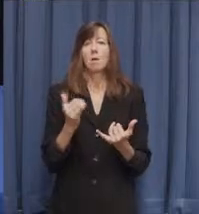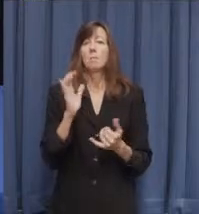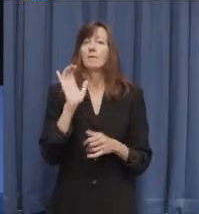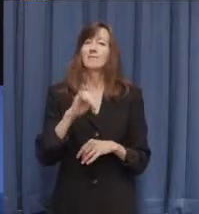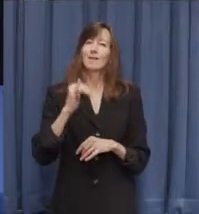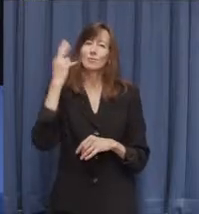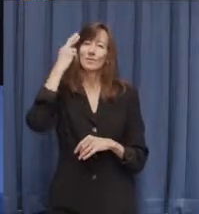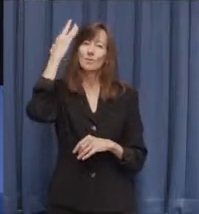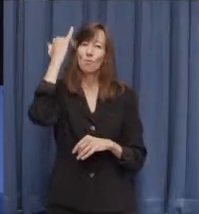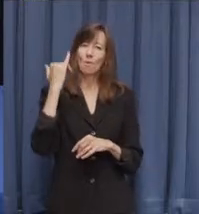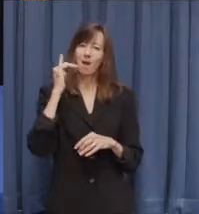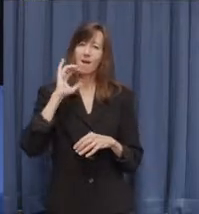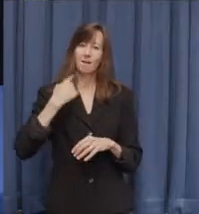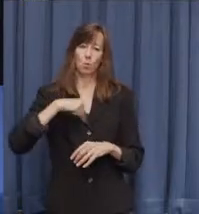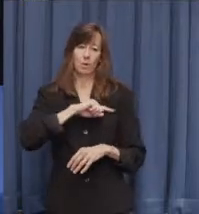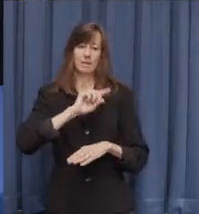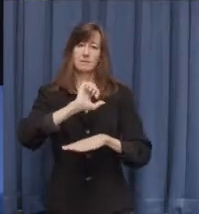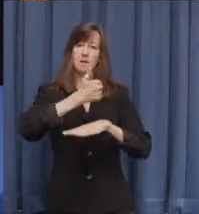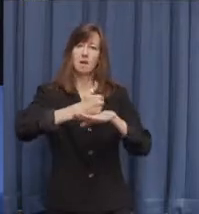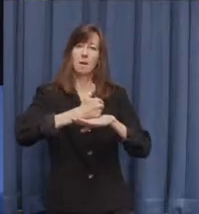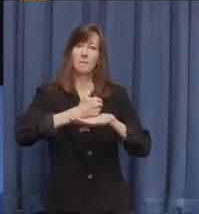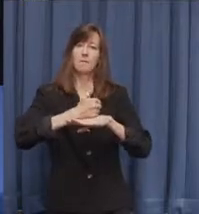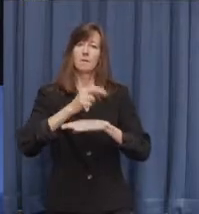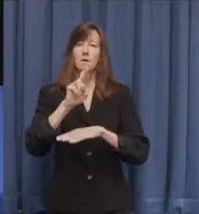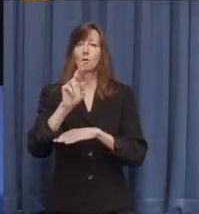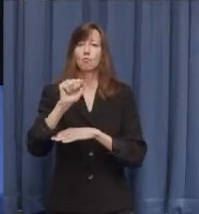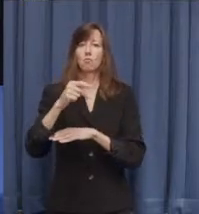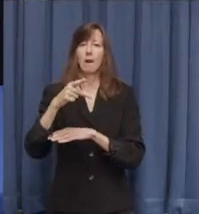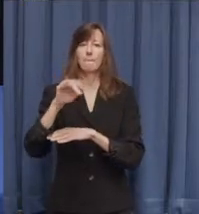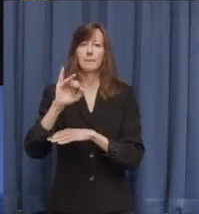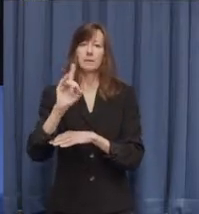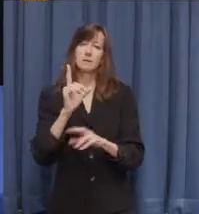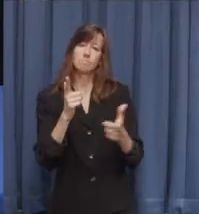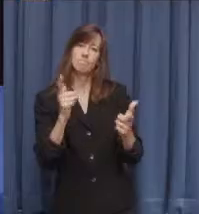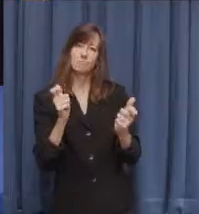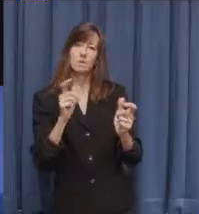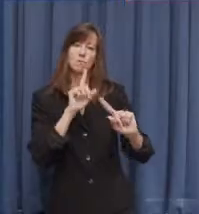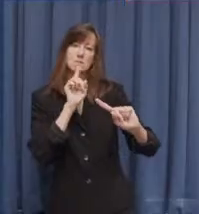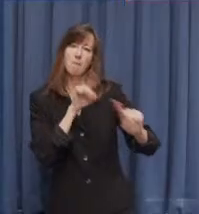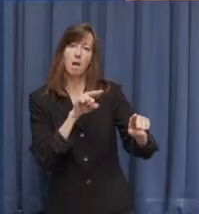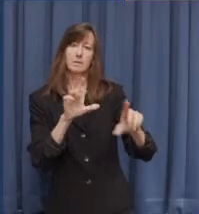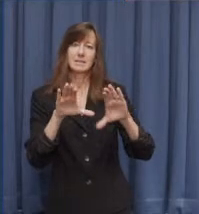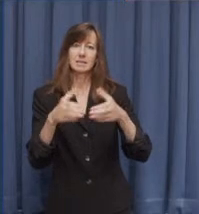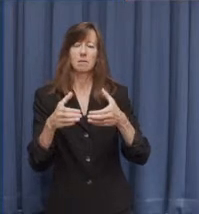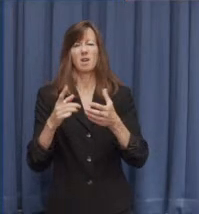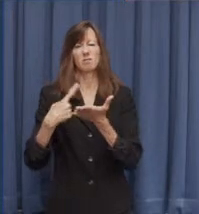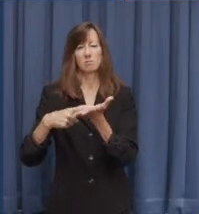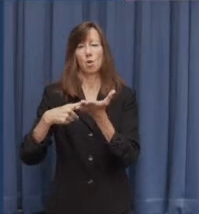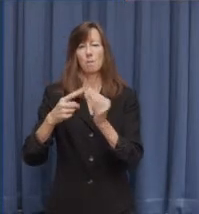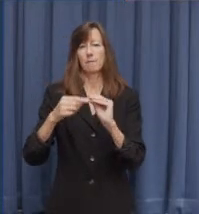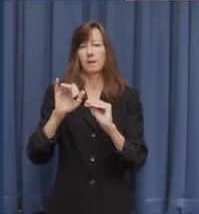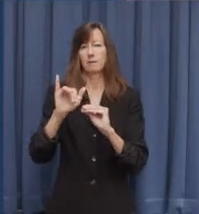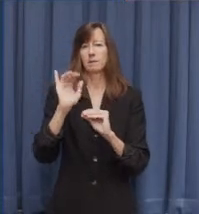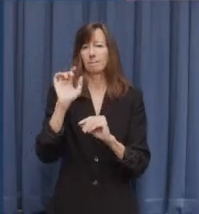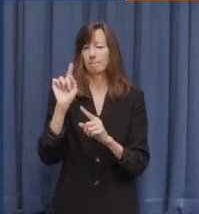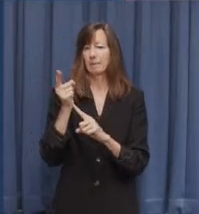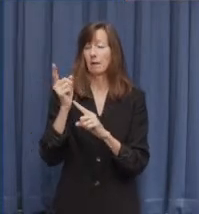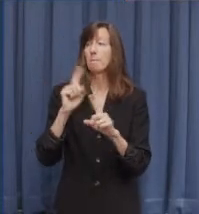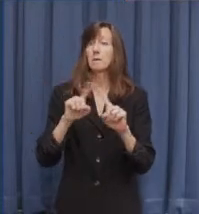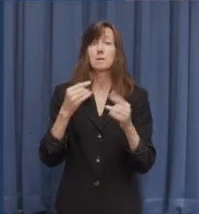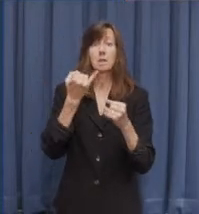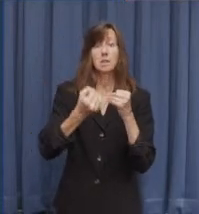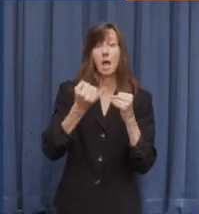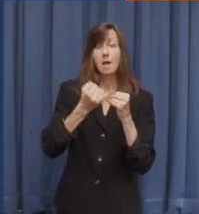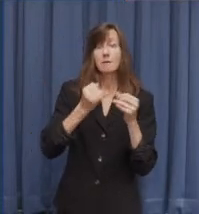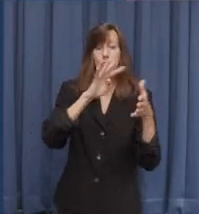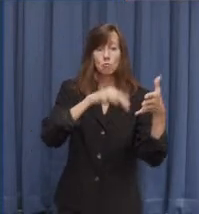response plan, which I'll talk about here in just a moment. Hospital capacity, the last graph that we always update you on, we are